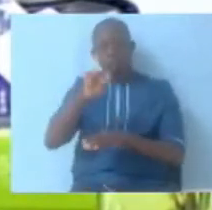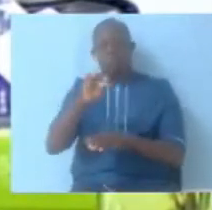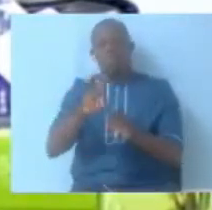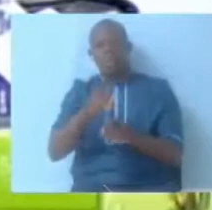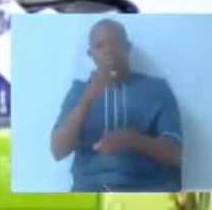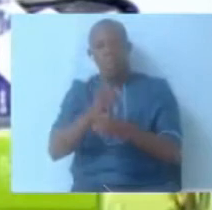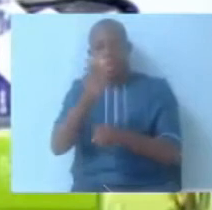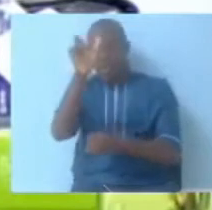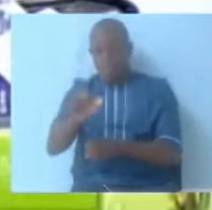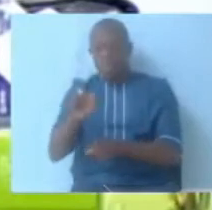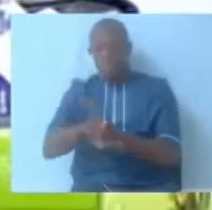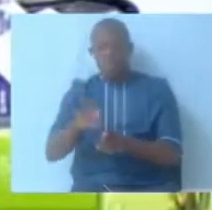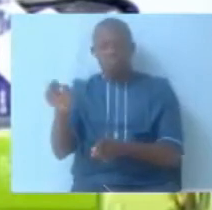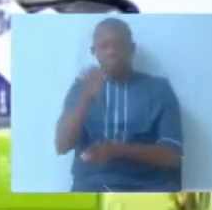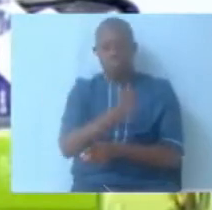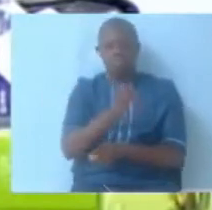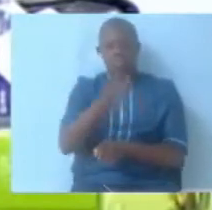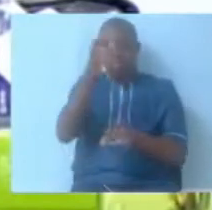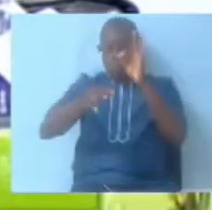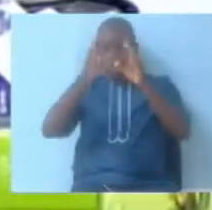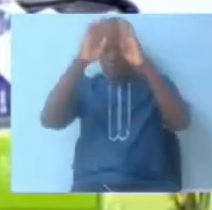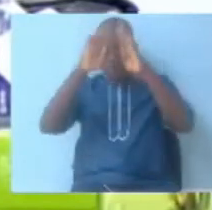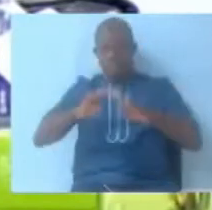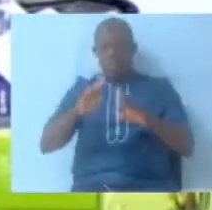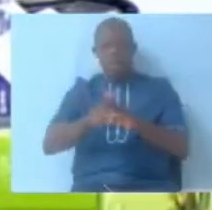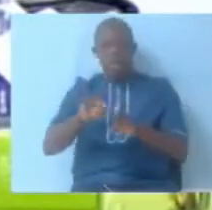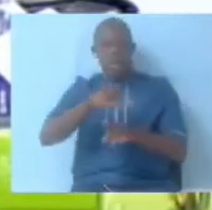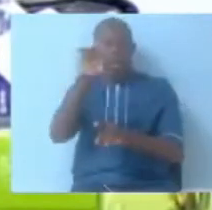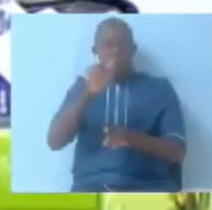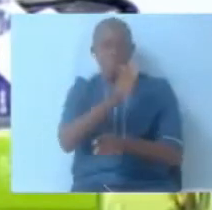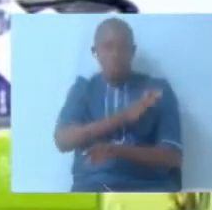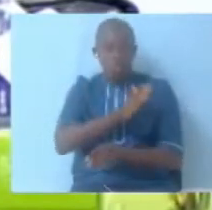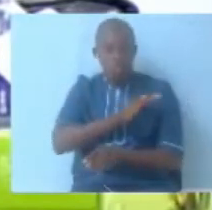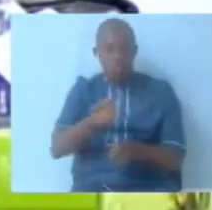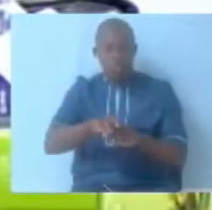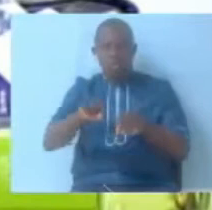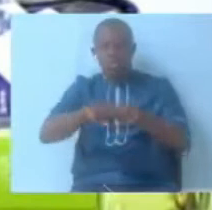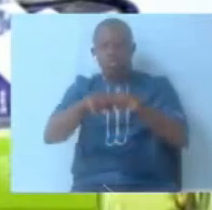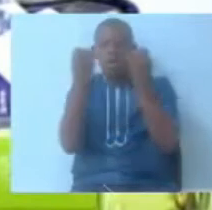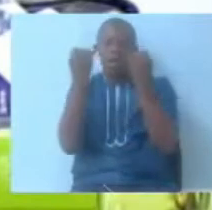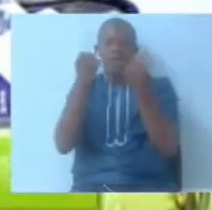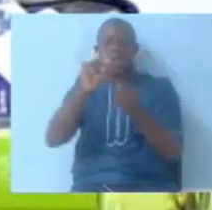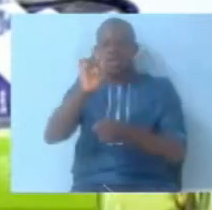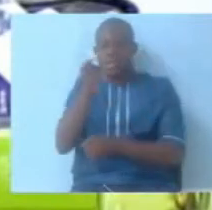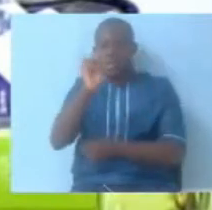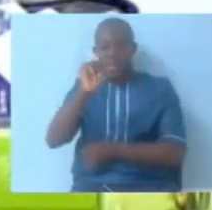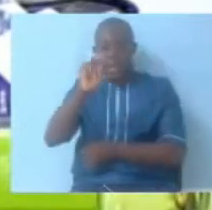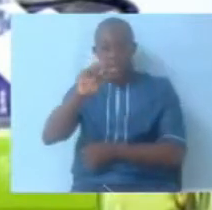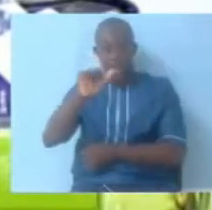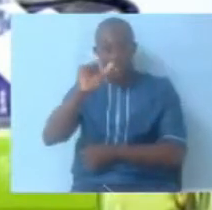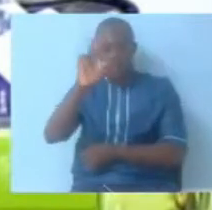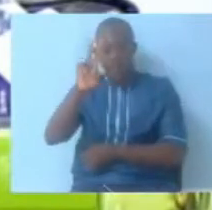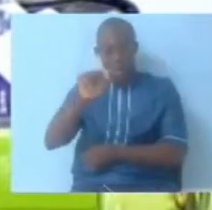ka adundina kiti bu was clearly a violation of the Geneva Convention on Diplomatic Privileges and Immunities adu wo fango ay sarta dole